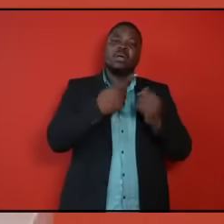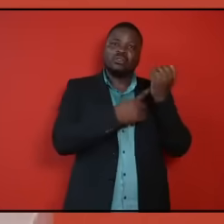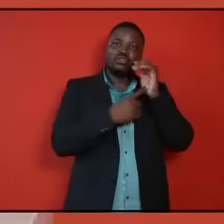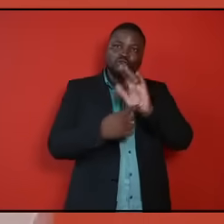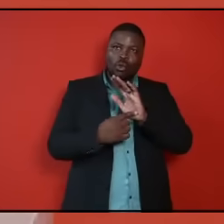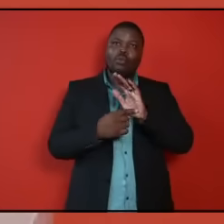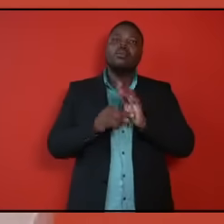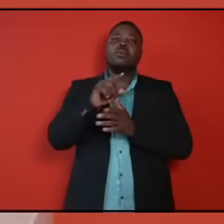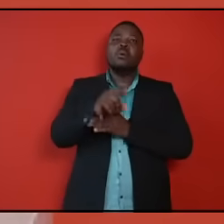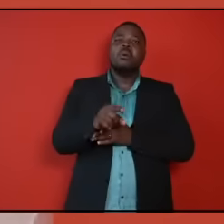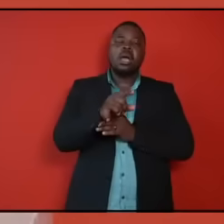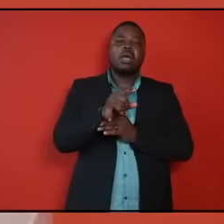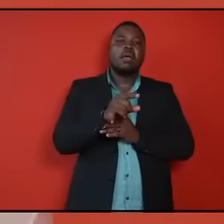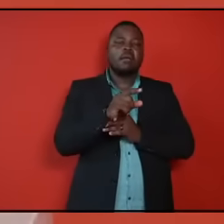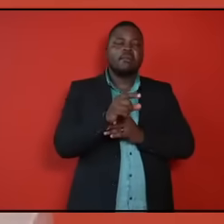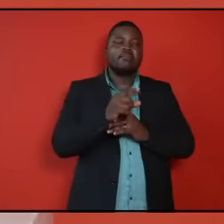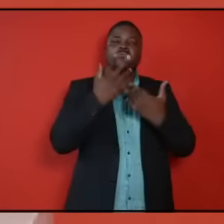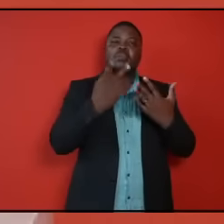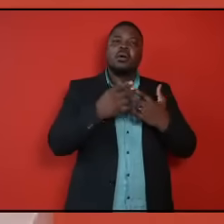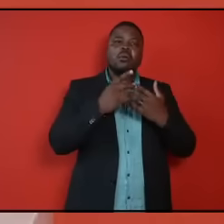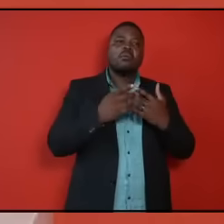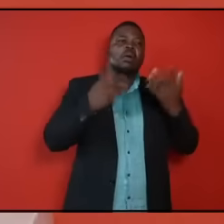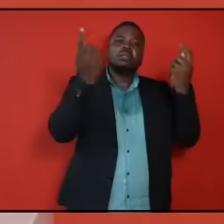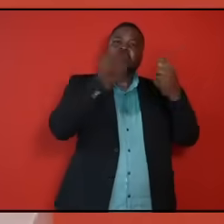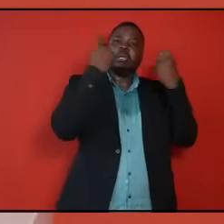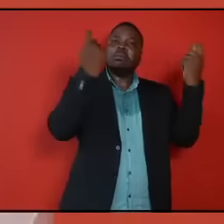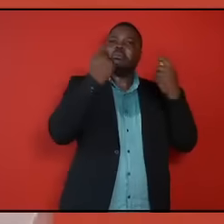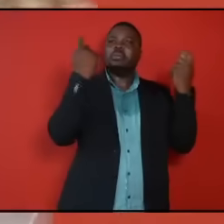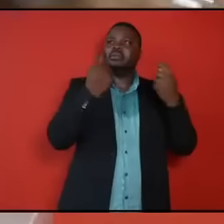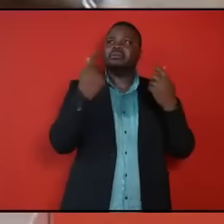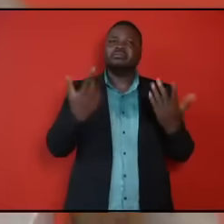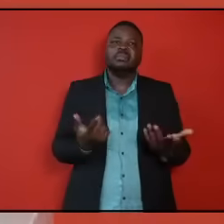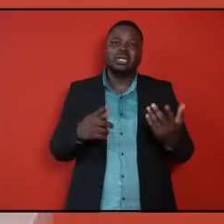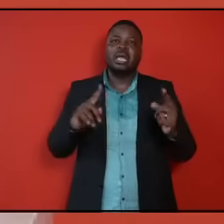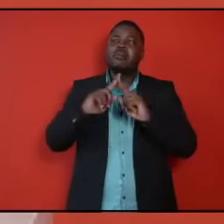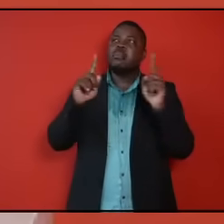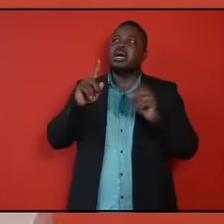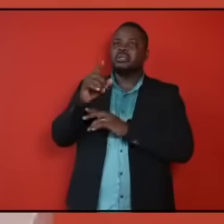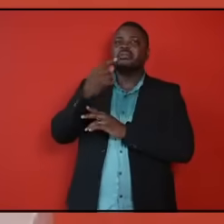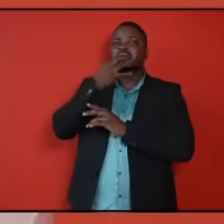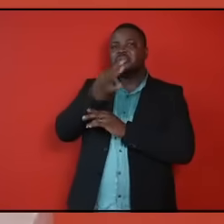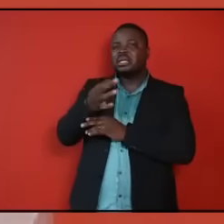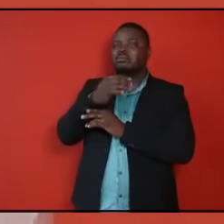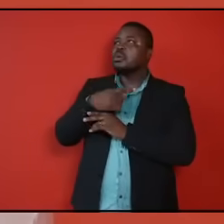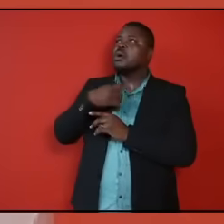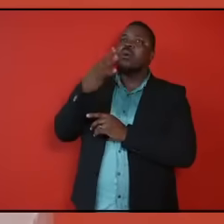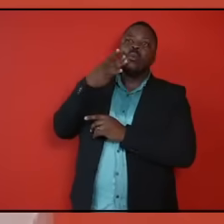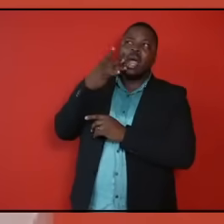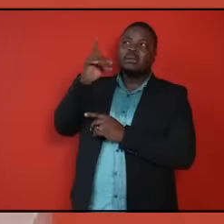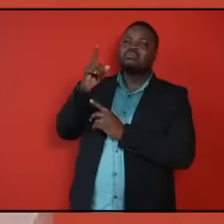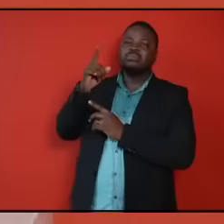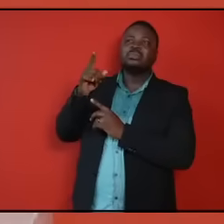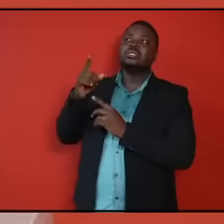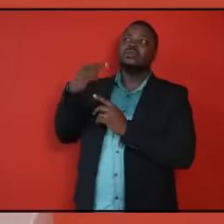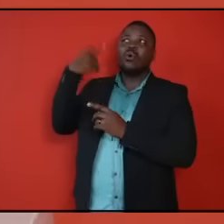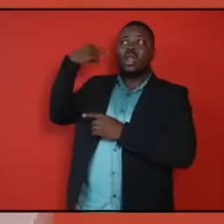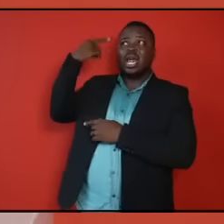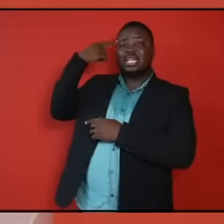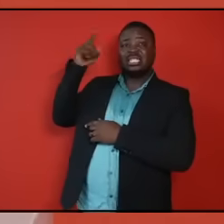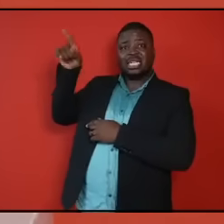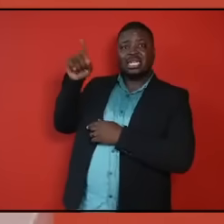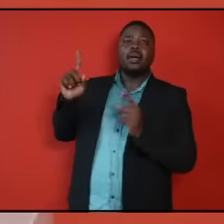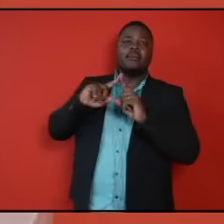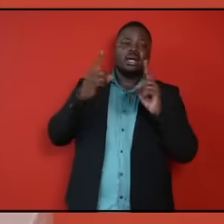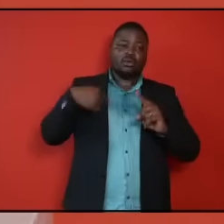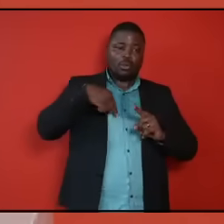was in London. We never said, no one can fight for us if he's in London. That is girlish, that